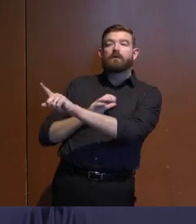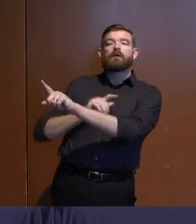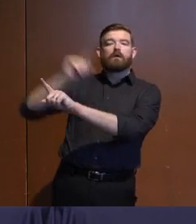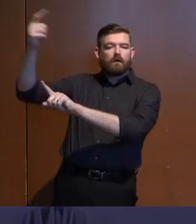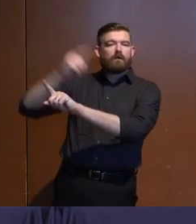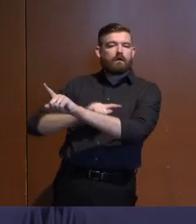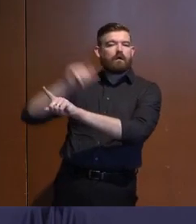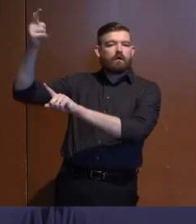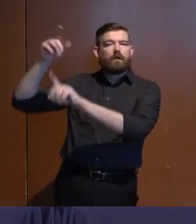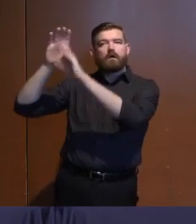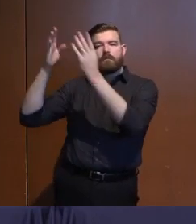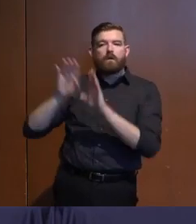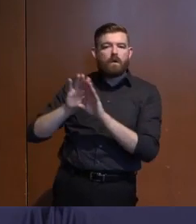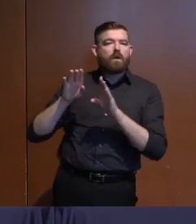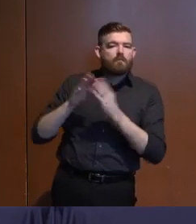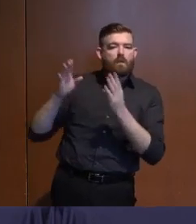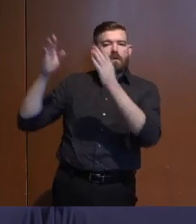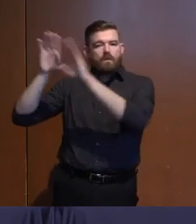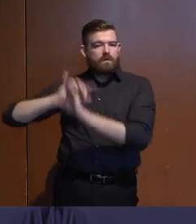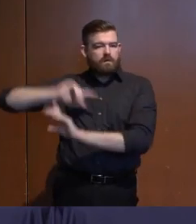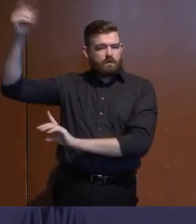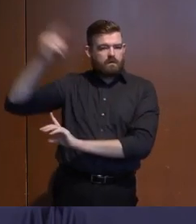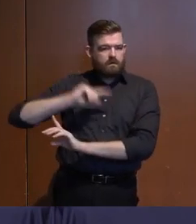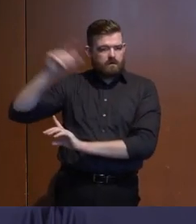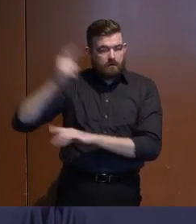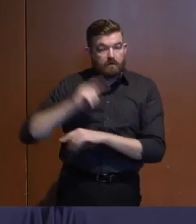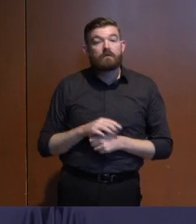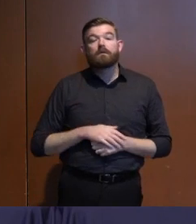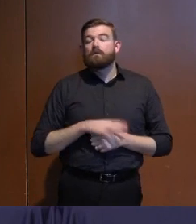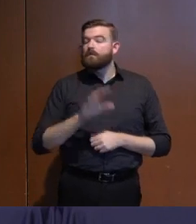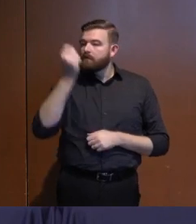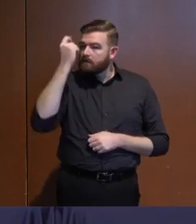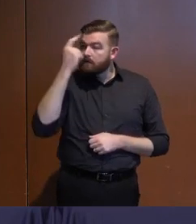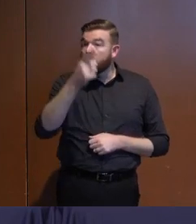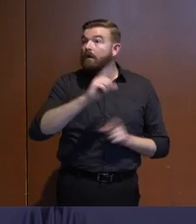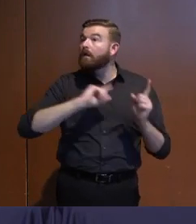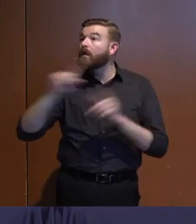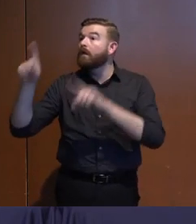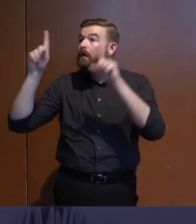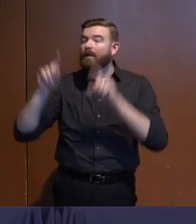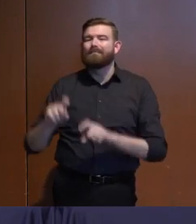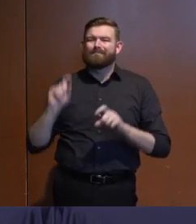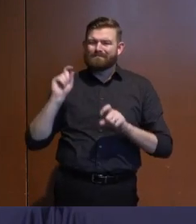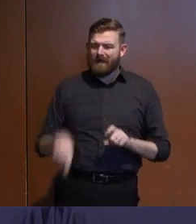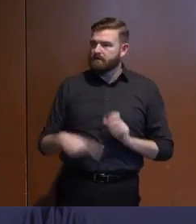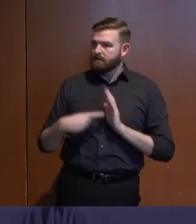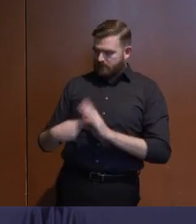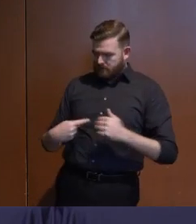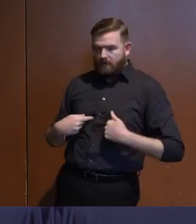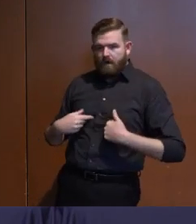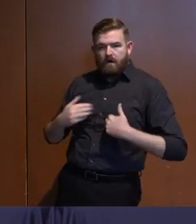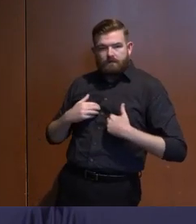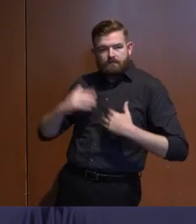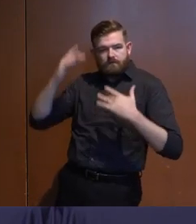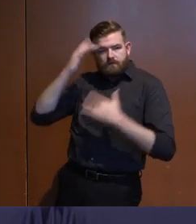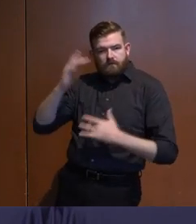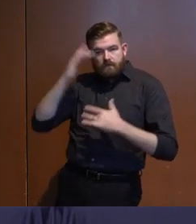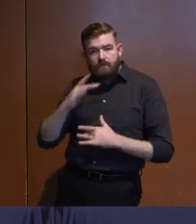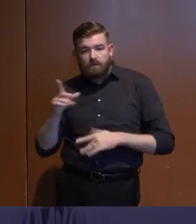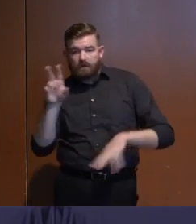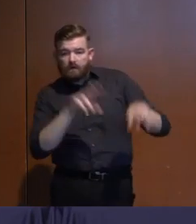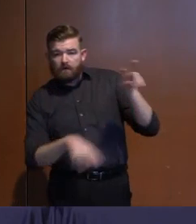Again, you must be exhibiting symptoms of respiratory illness to get a test. And they check you, by the way, when you pull up. If you're not exhibiting the